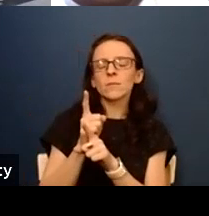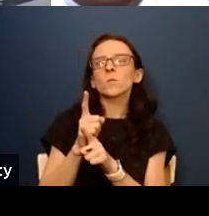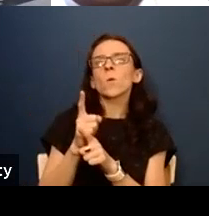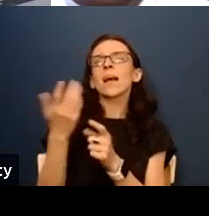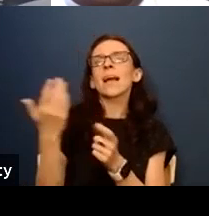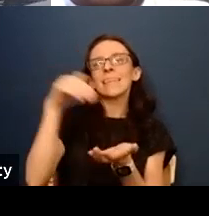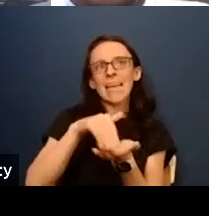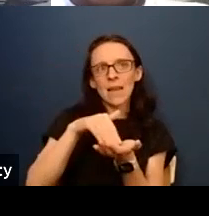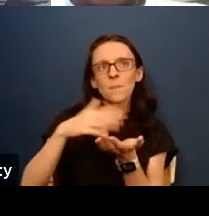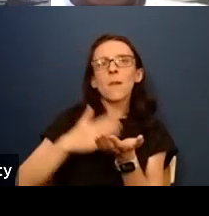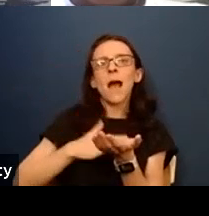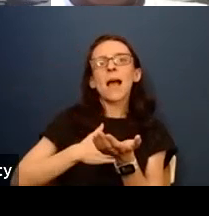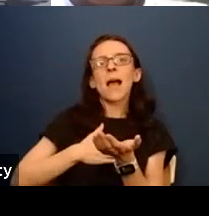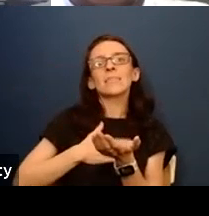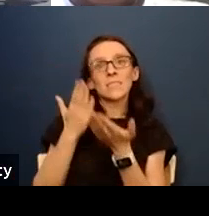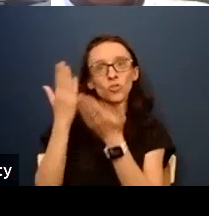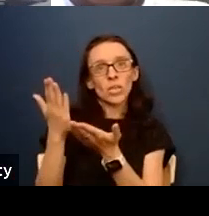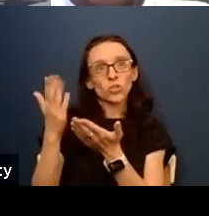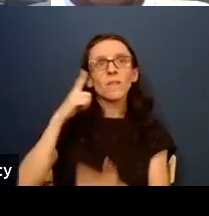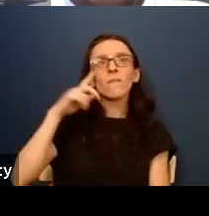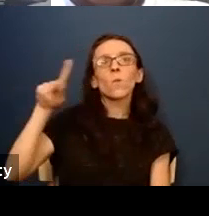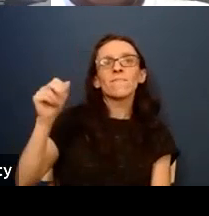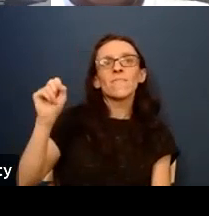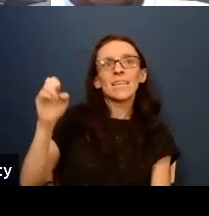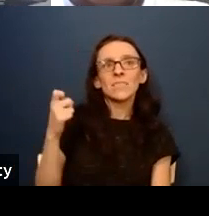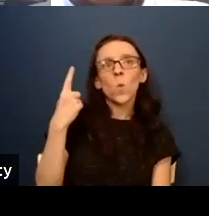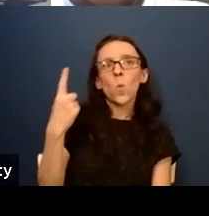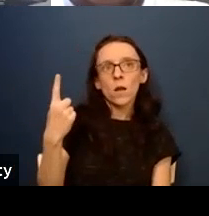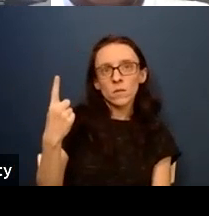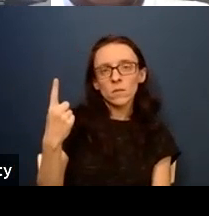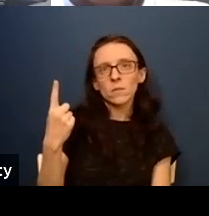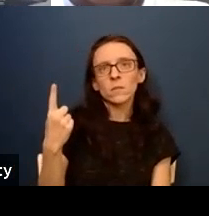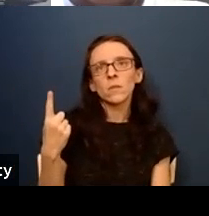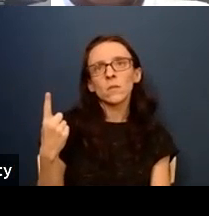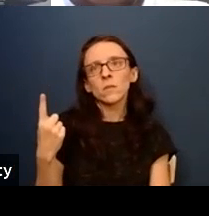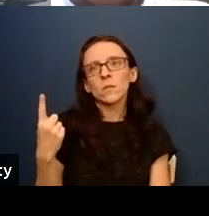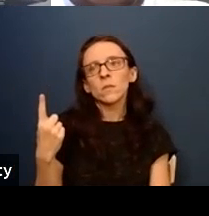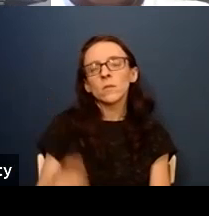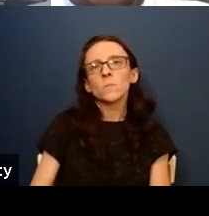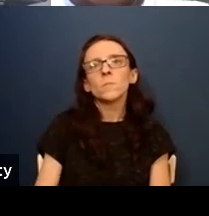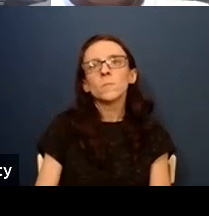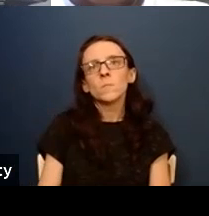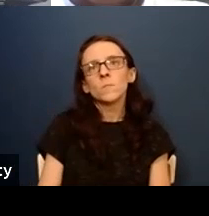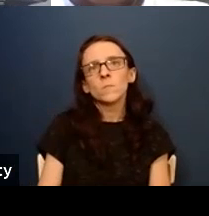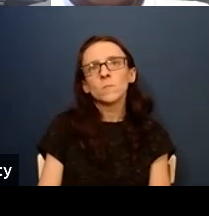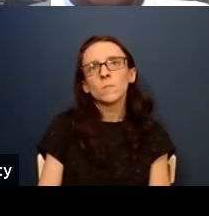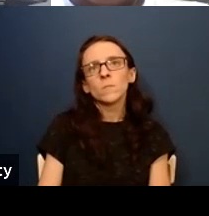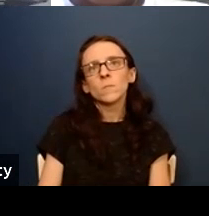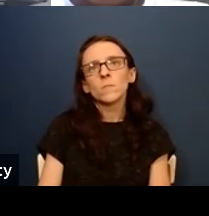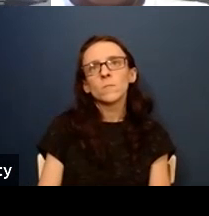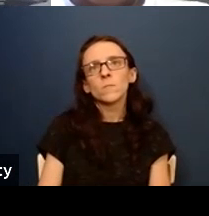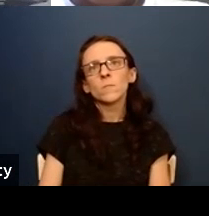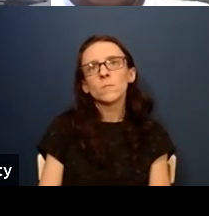my suggestion is, which is for phase one, is looking at, I don't know, was